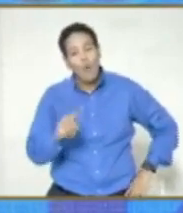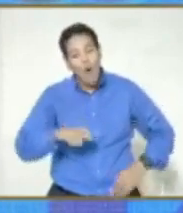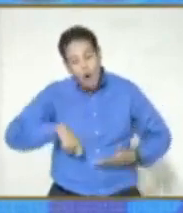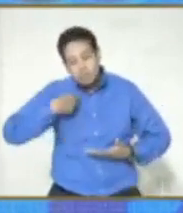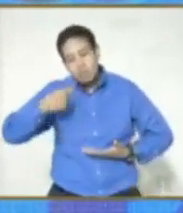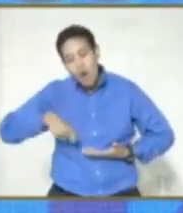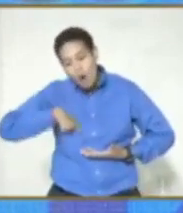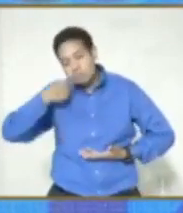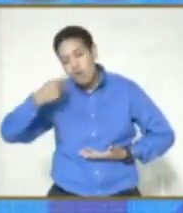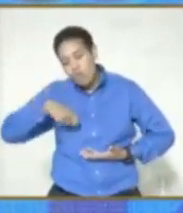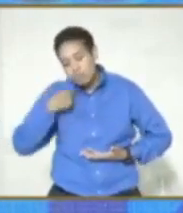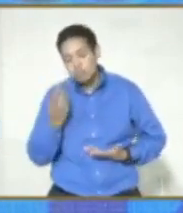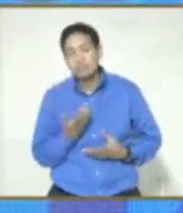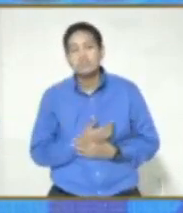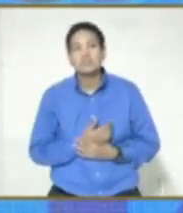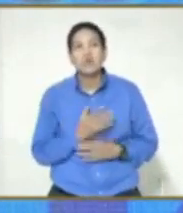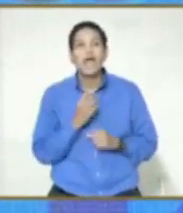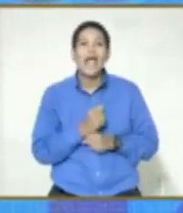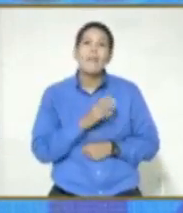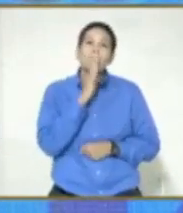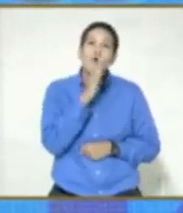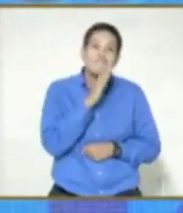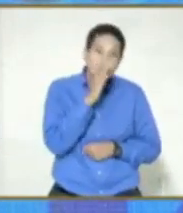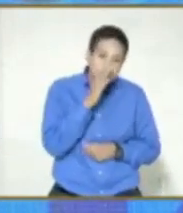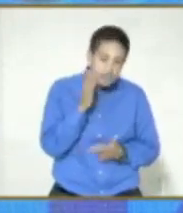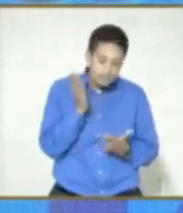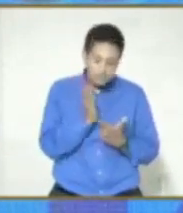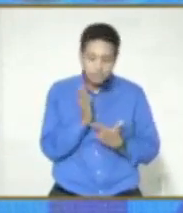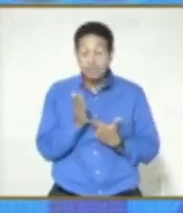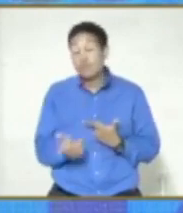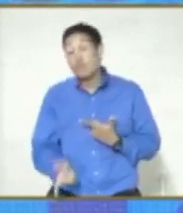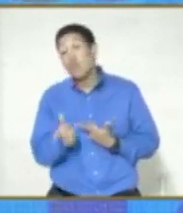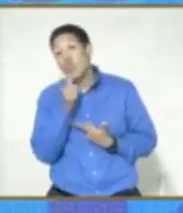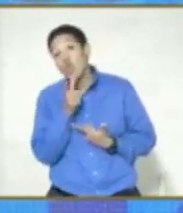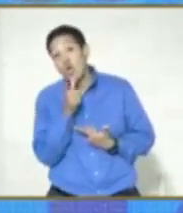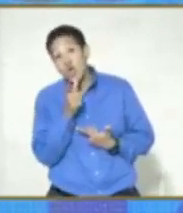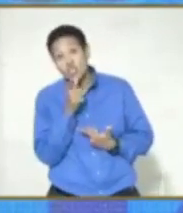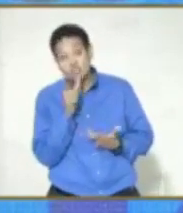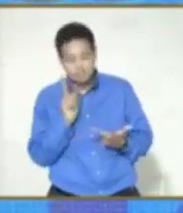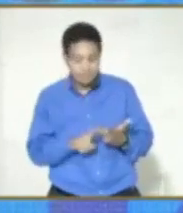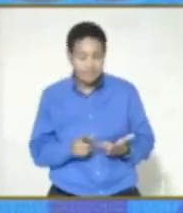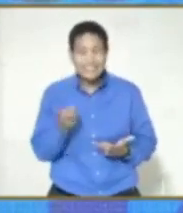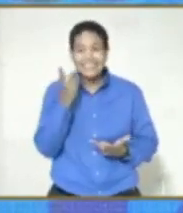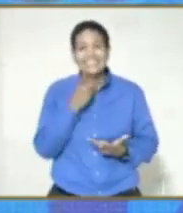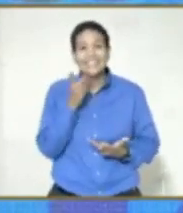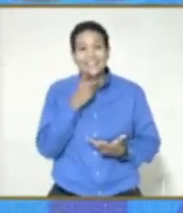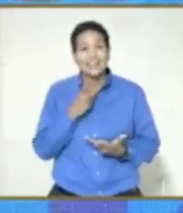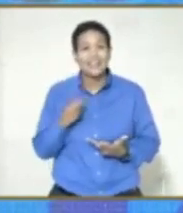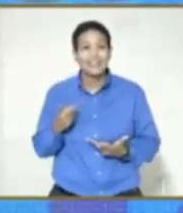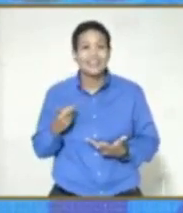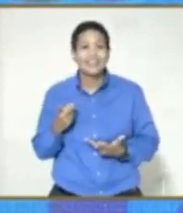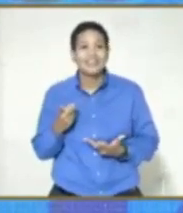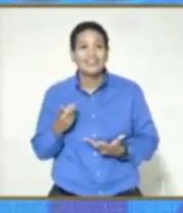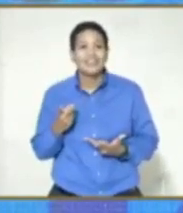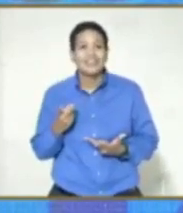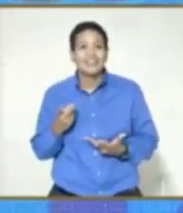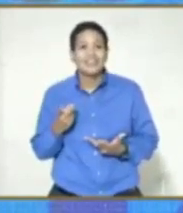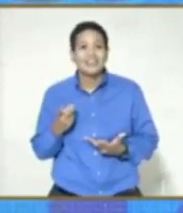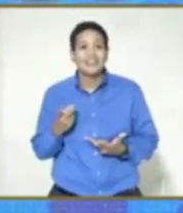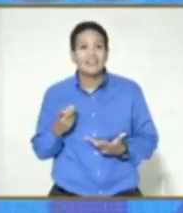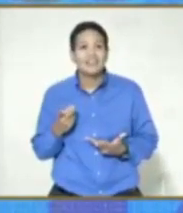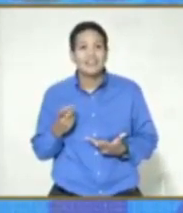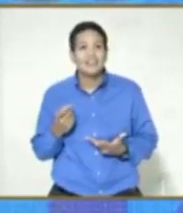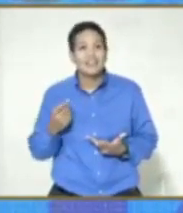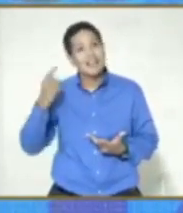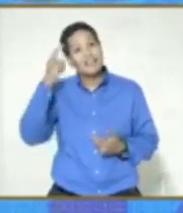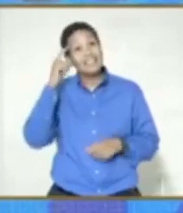and would get a breakfast, lunch, and dinner. I think the time has come,